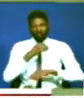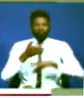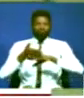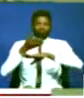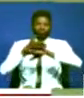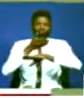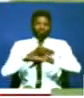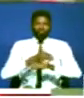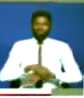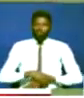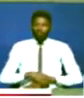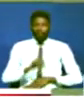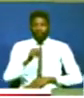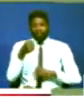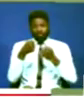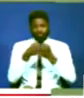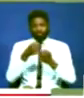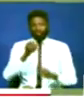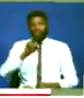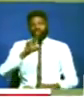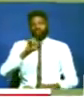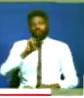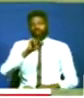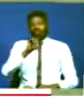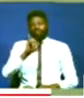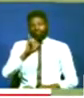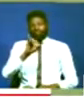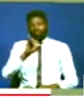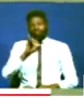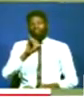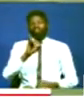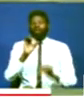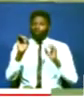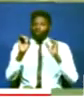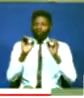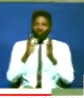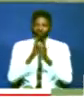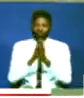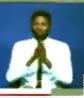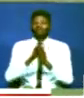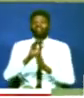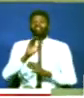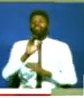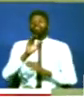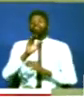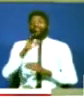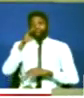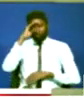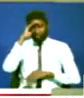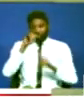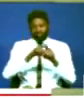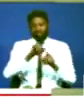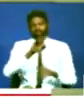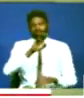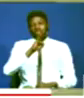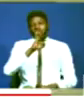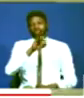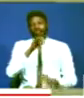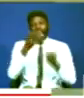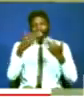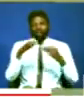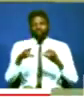match, Ulinzi Stars were held to a goalless draw by Tusker FC. Bidco United lost 3-1 to Matare United, when Nairobi City Stars